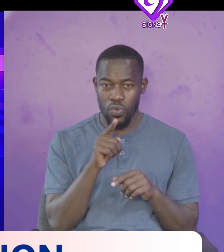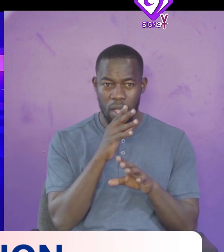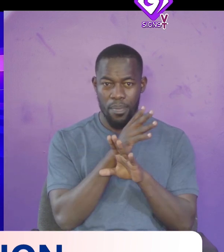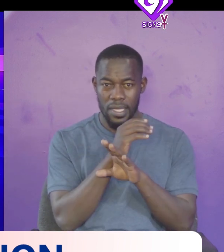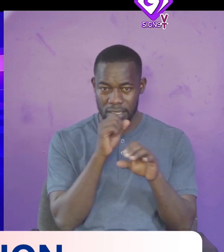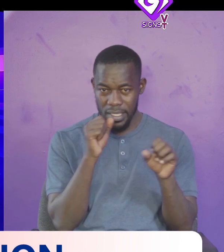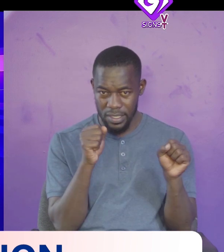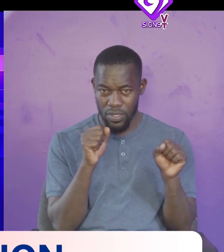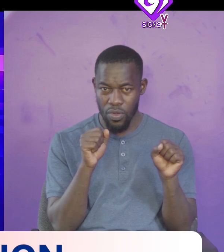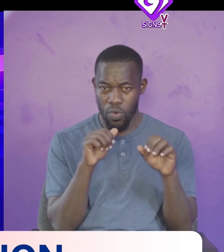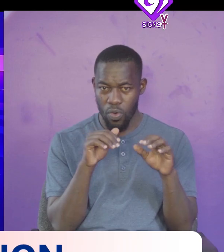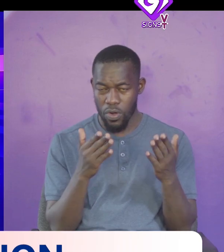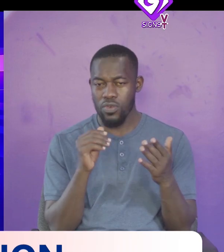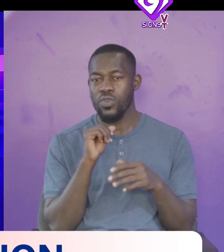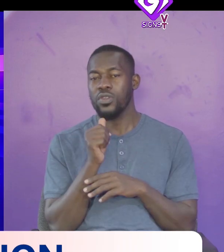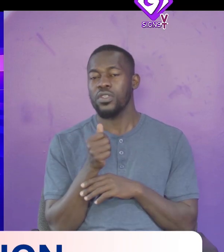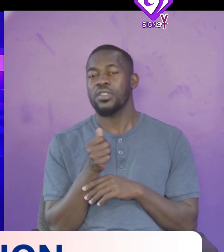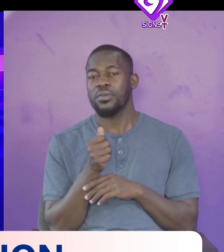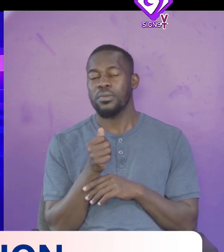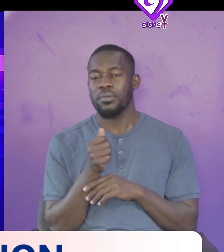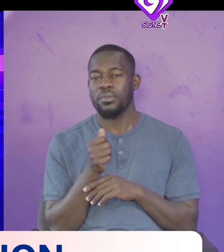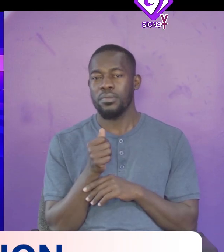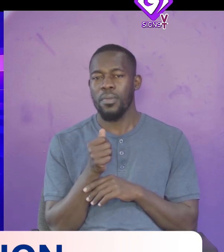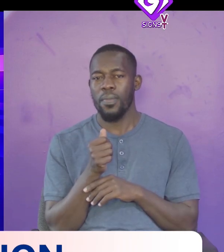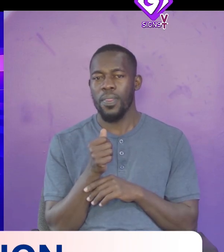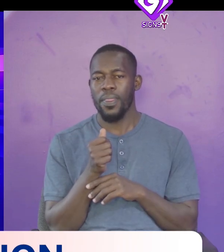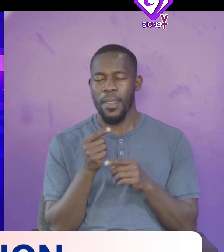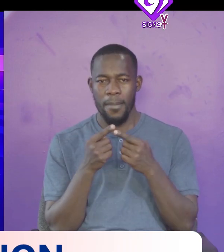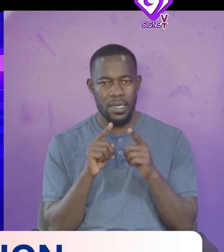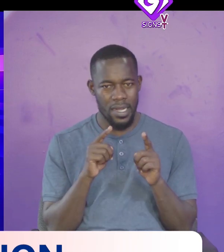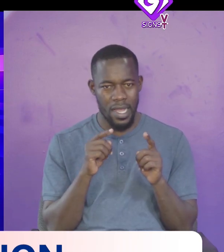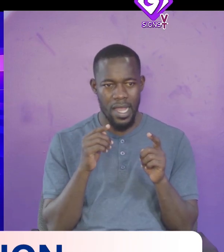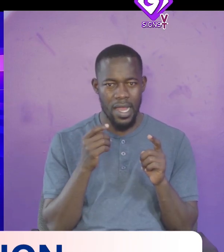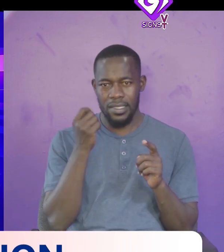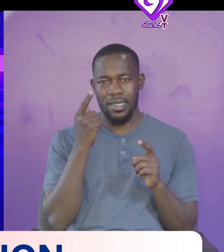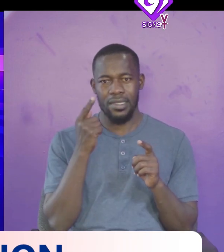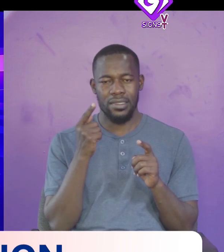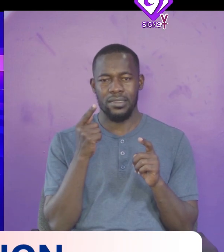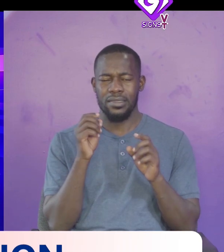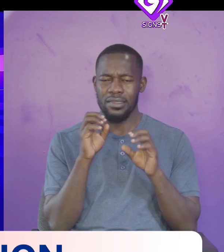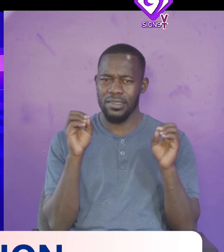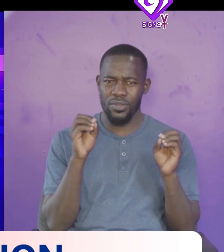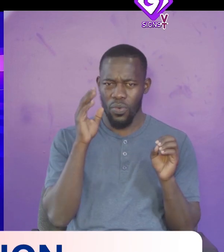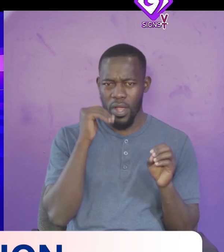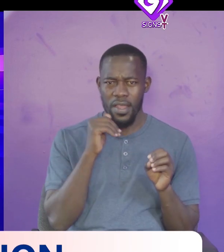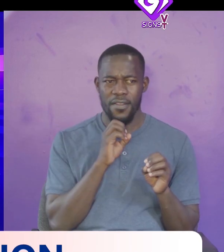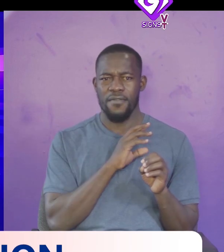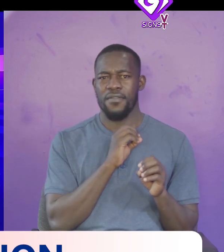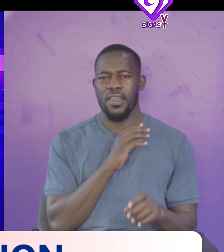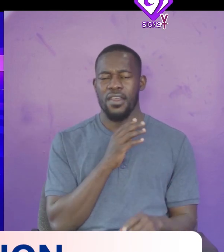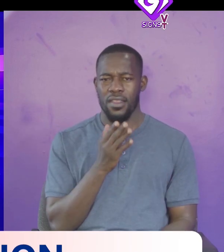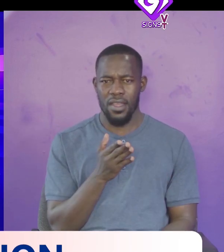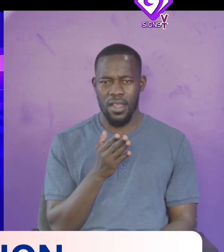don't understand why there was fear and that kind of situation where there is a